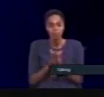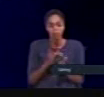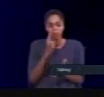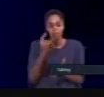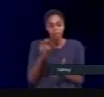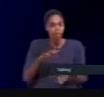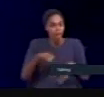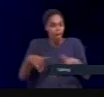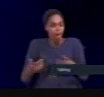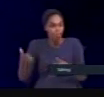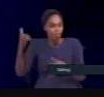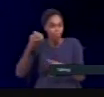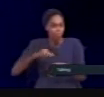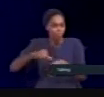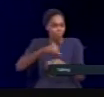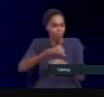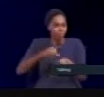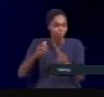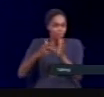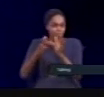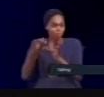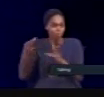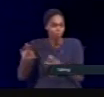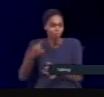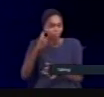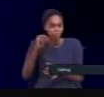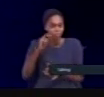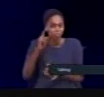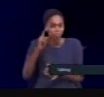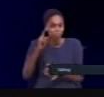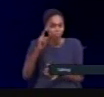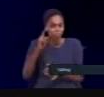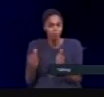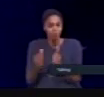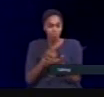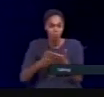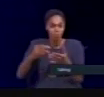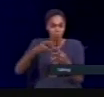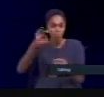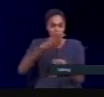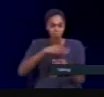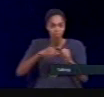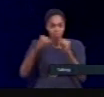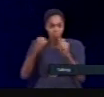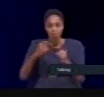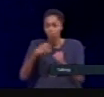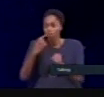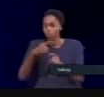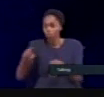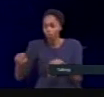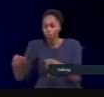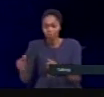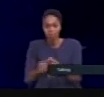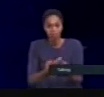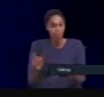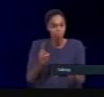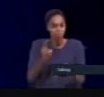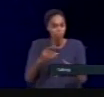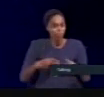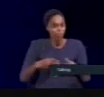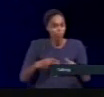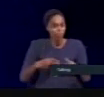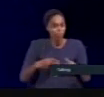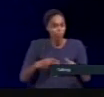anointed Jesus of Nazareth with the Holy Ghost and with power, who went about doing good and healing